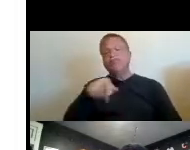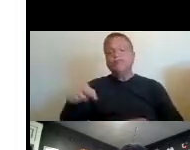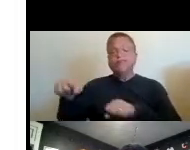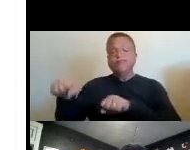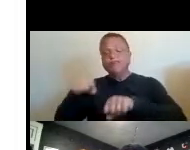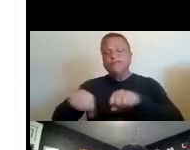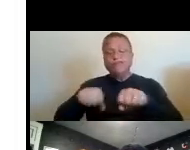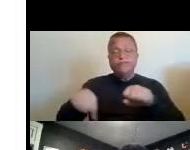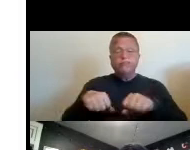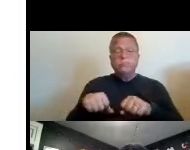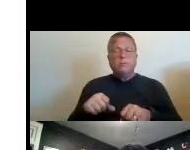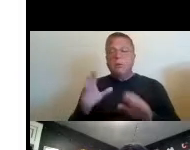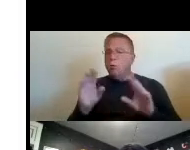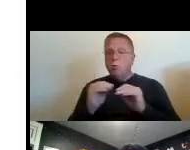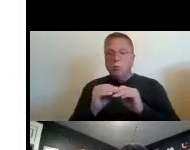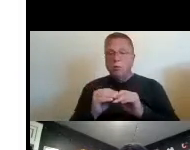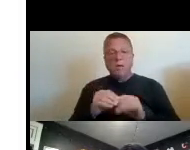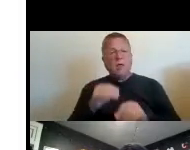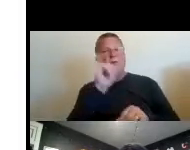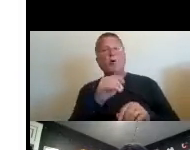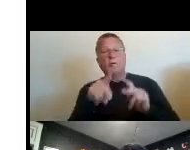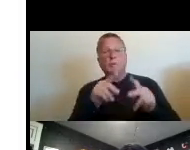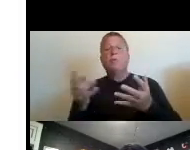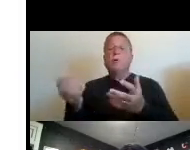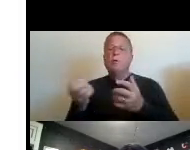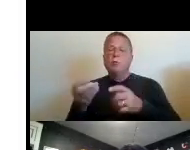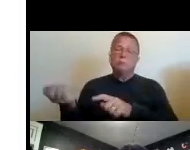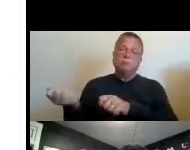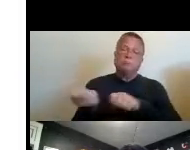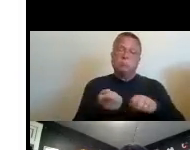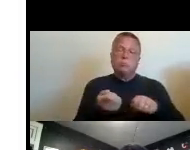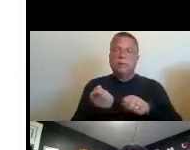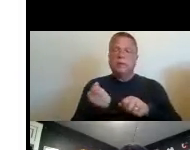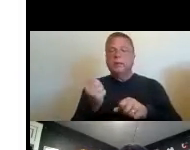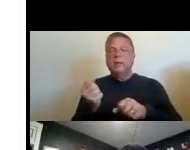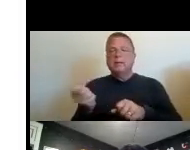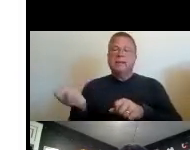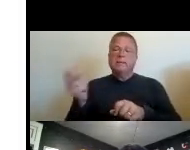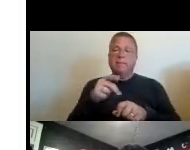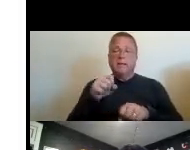get right back on that bike by making our streets safer like they once were. Next slide.